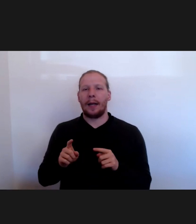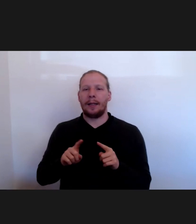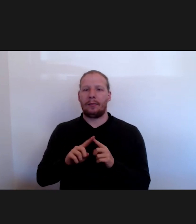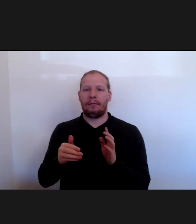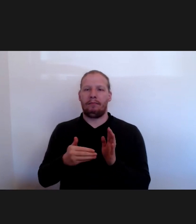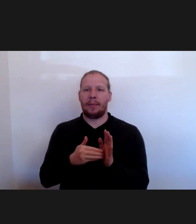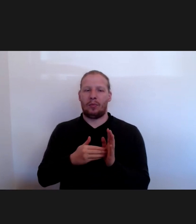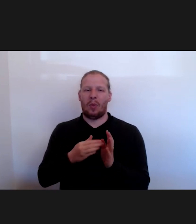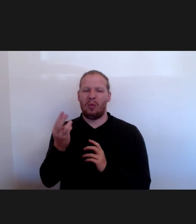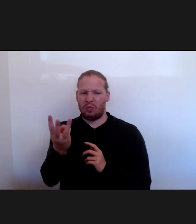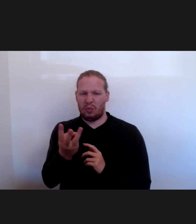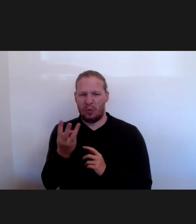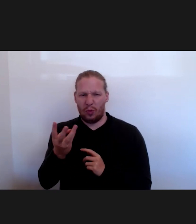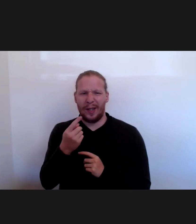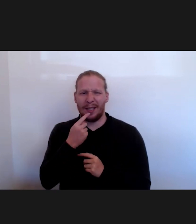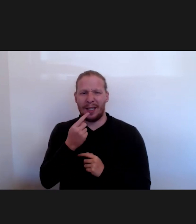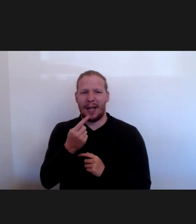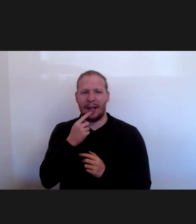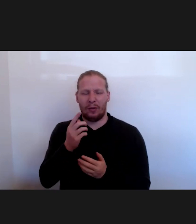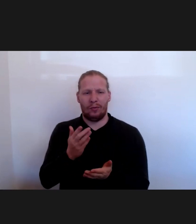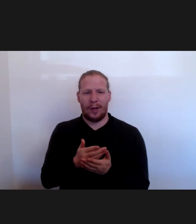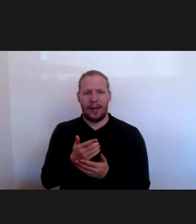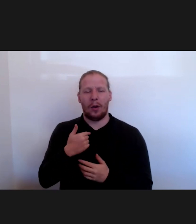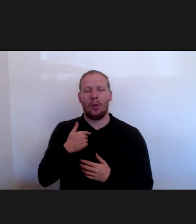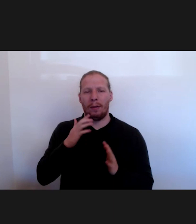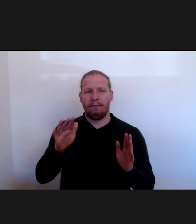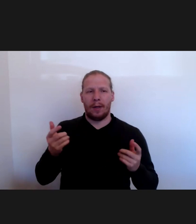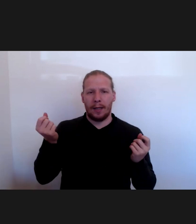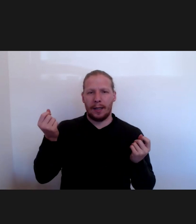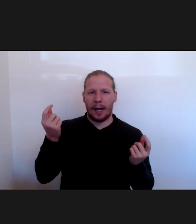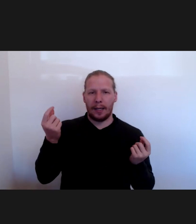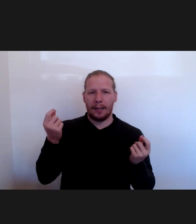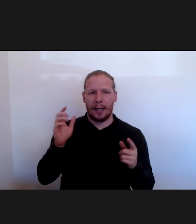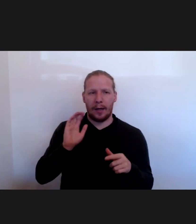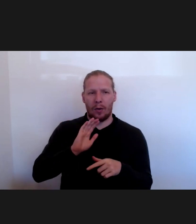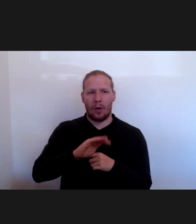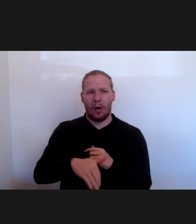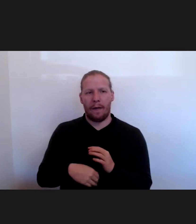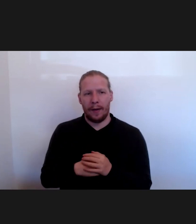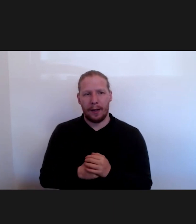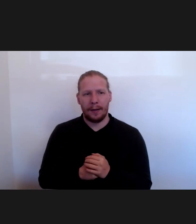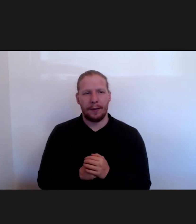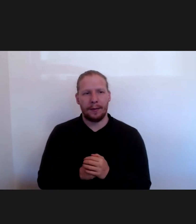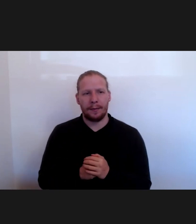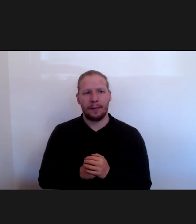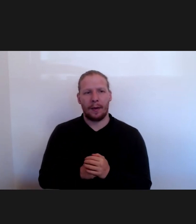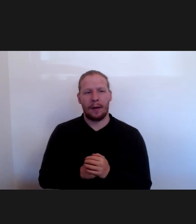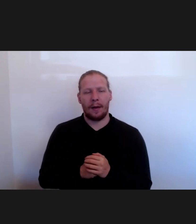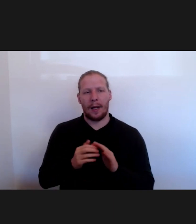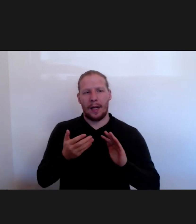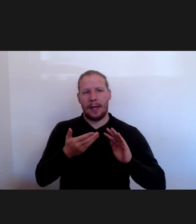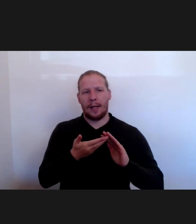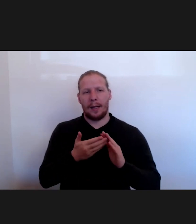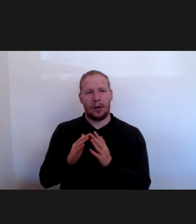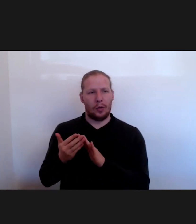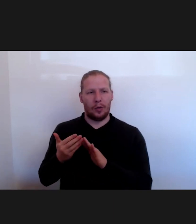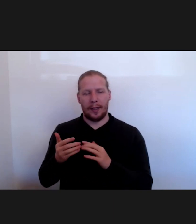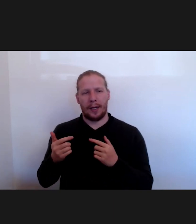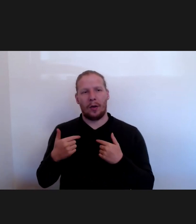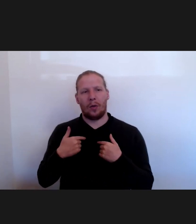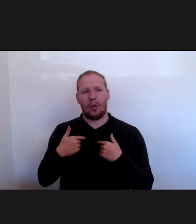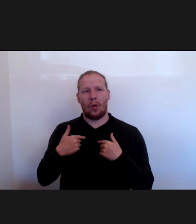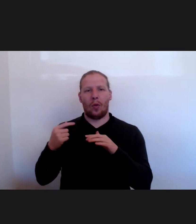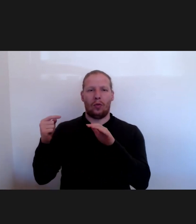Hafsa. I guess what we have to understand is that this is with the community, with people from refugee